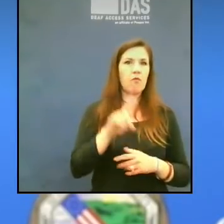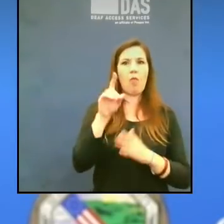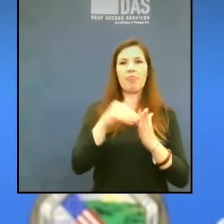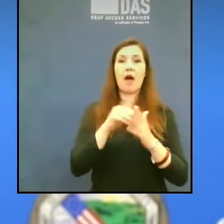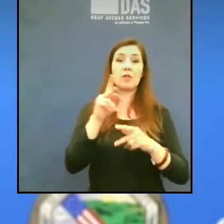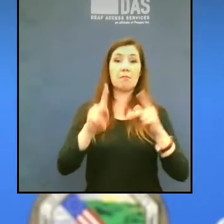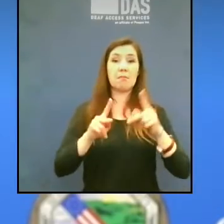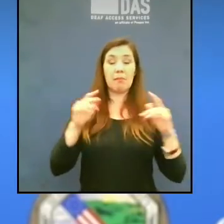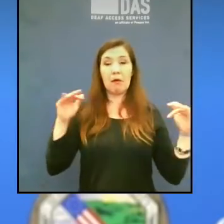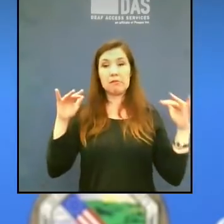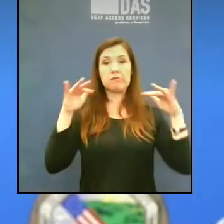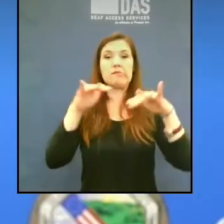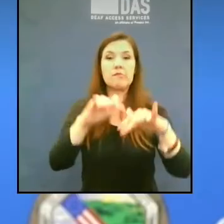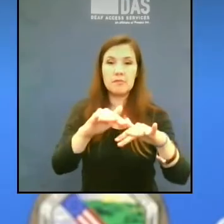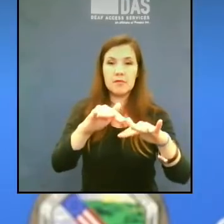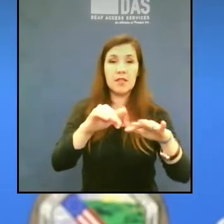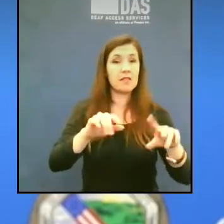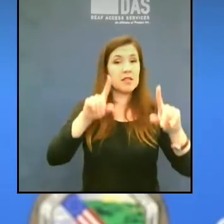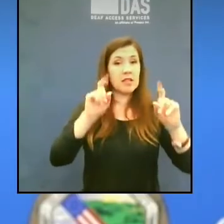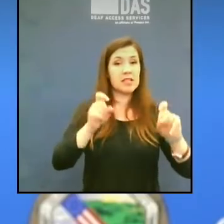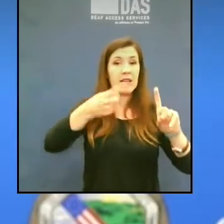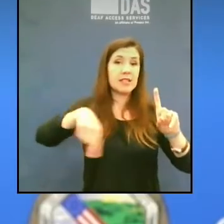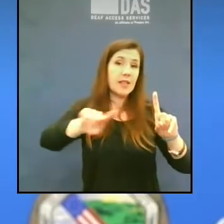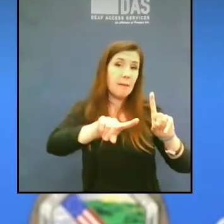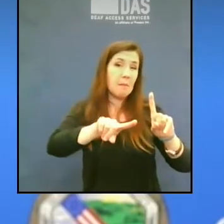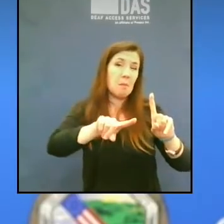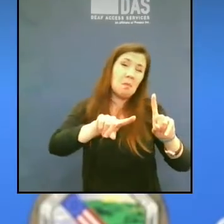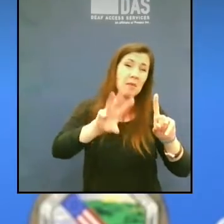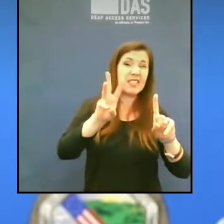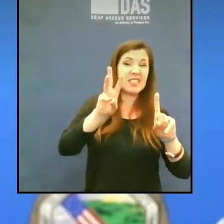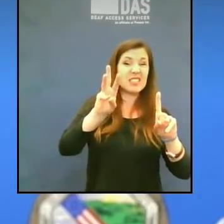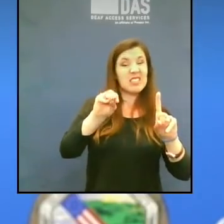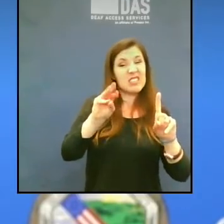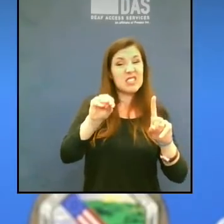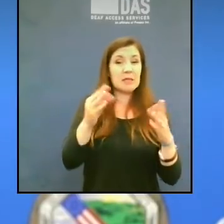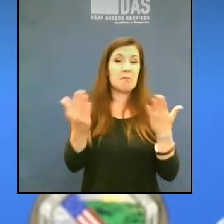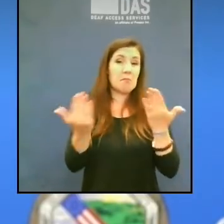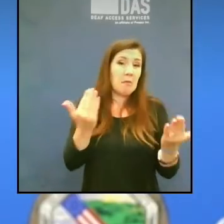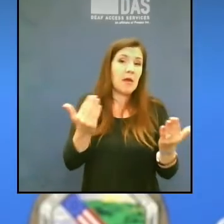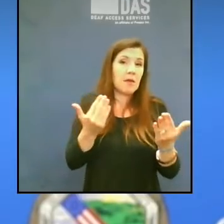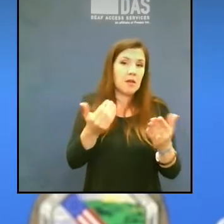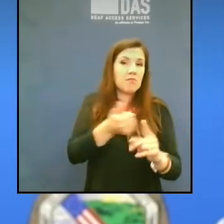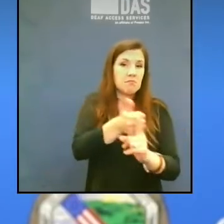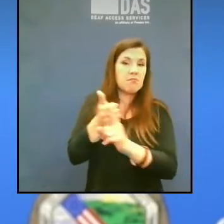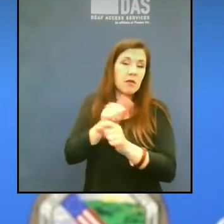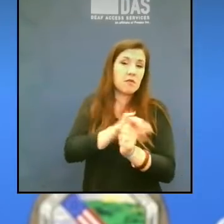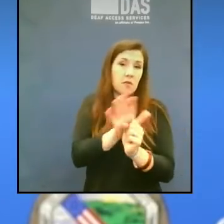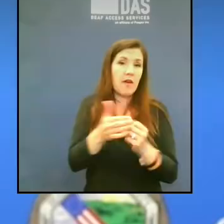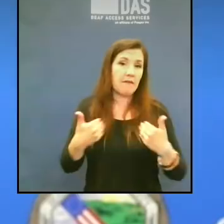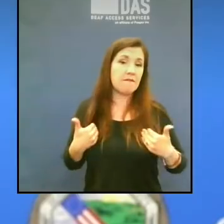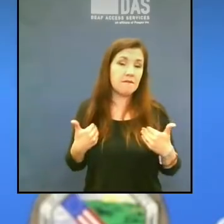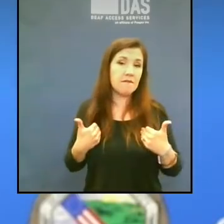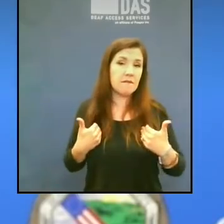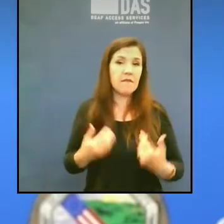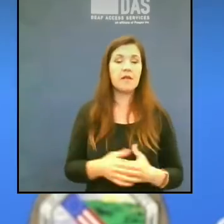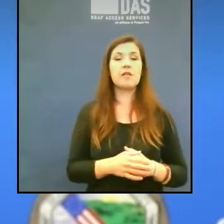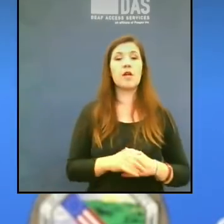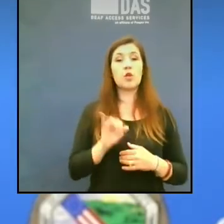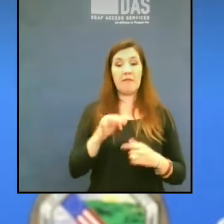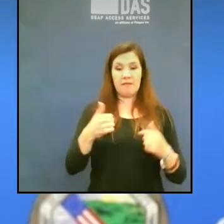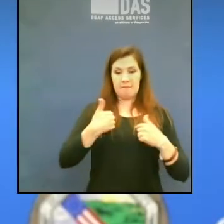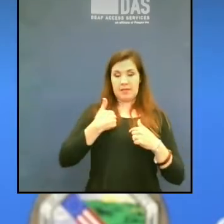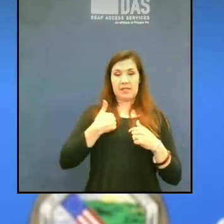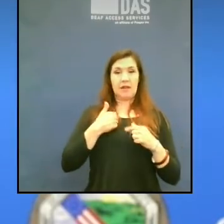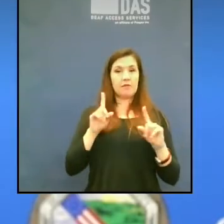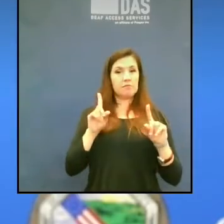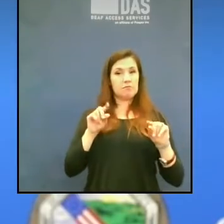people in a crowd, if you tested them, the odds are 60 may actually have COVID at that time. So if I was at these protests